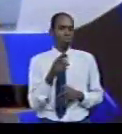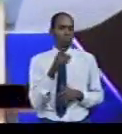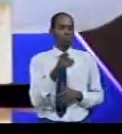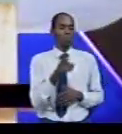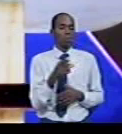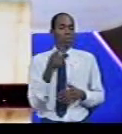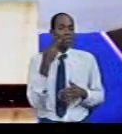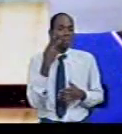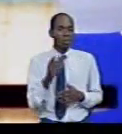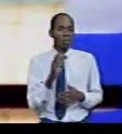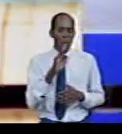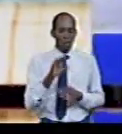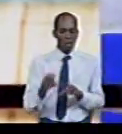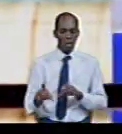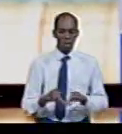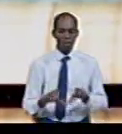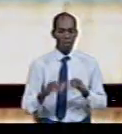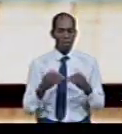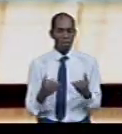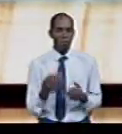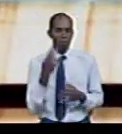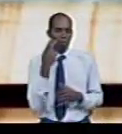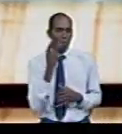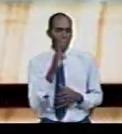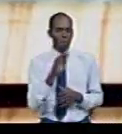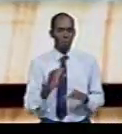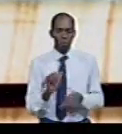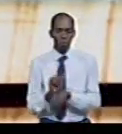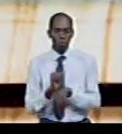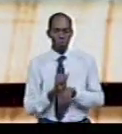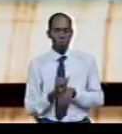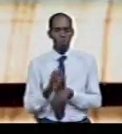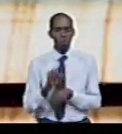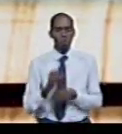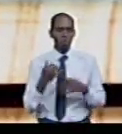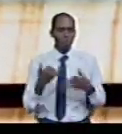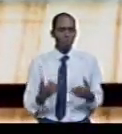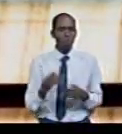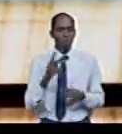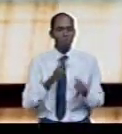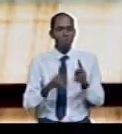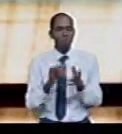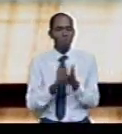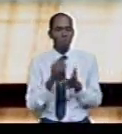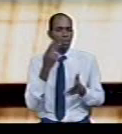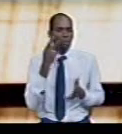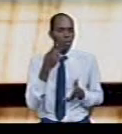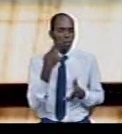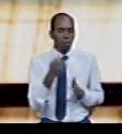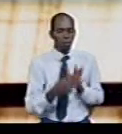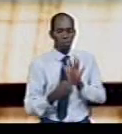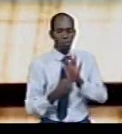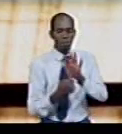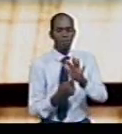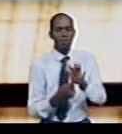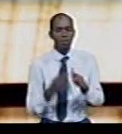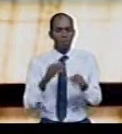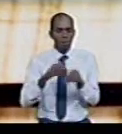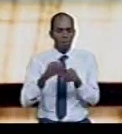actions now and the people that saw his activities now and the people that saw the manifestation of